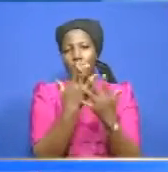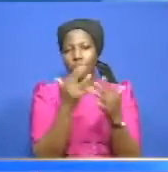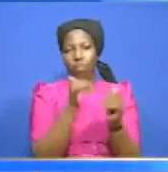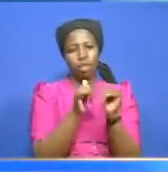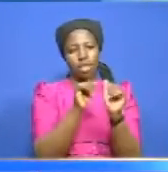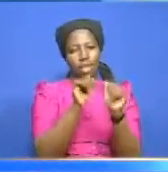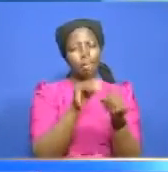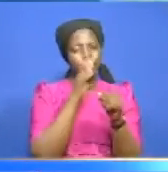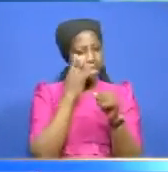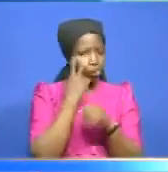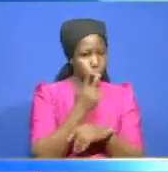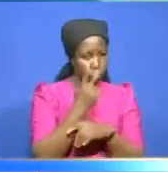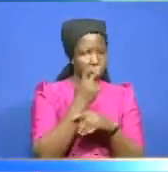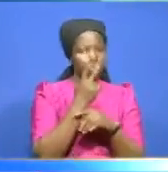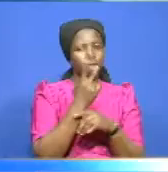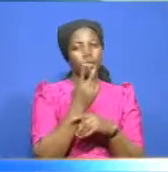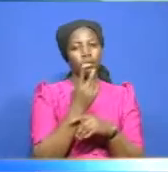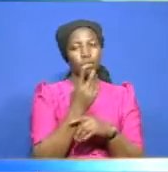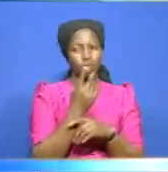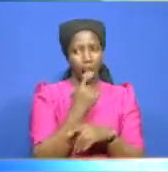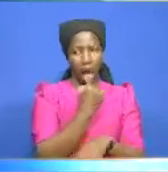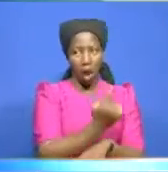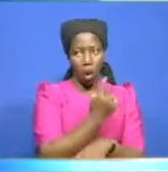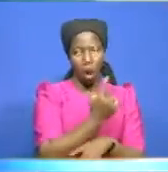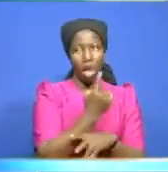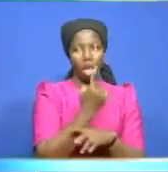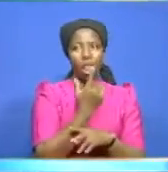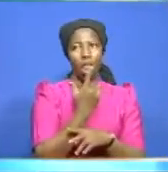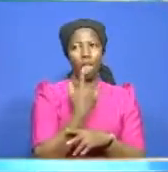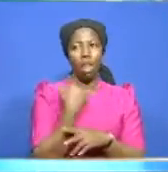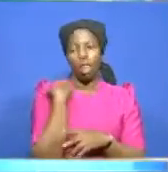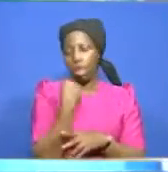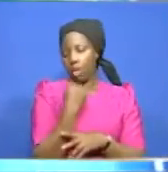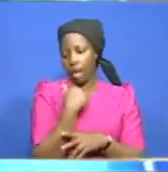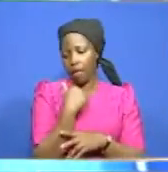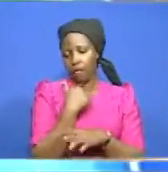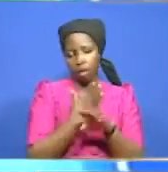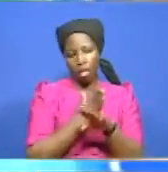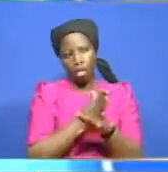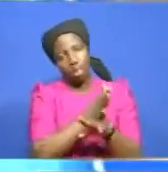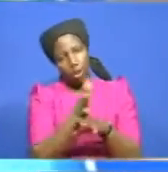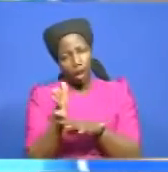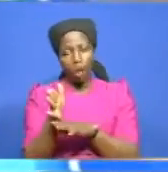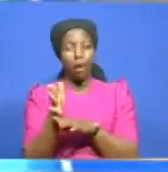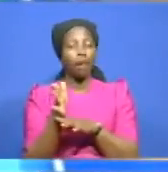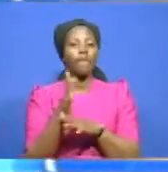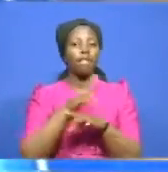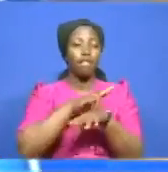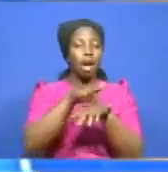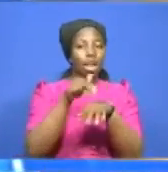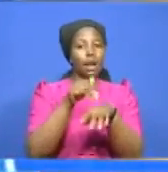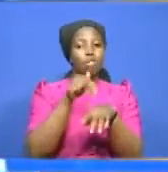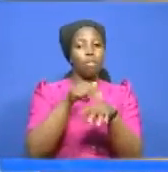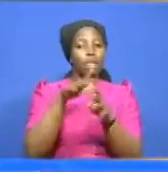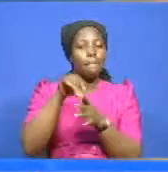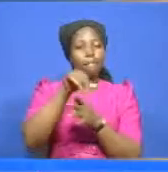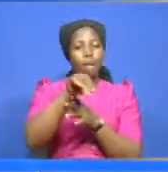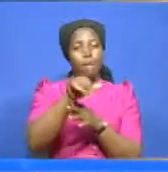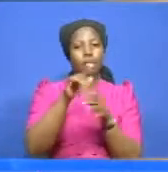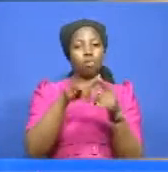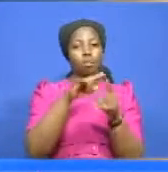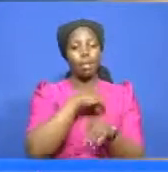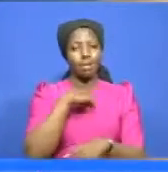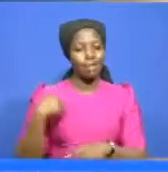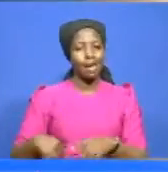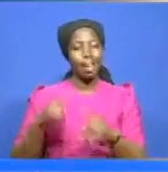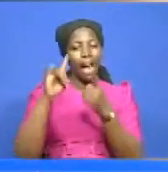at in isolation. Recently, we heard about the delay of our national debt payment to China to the tune